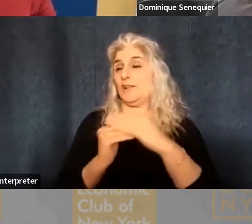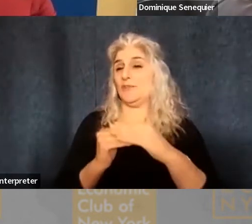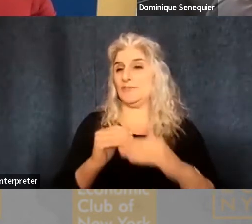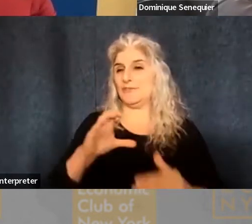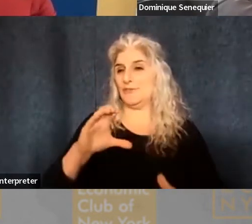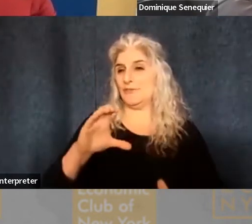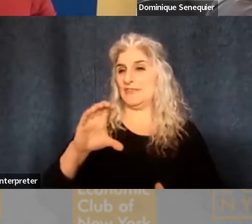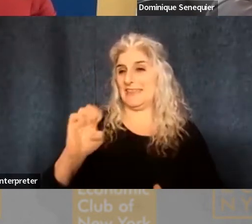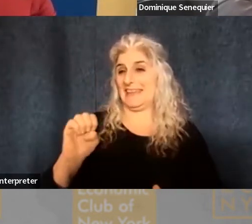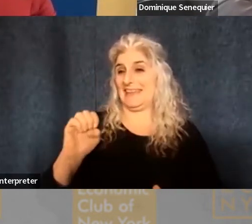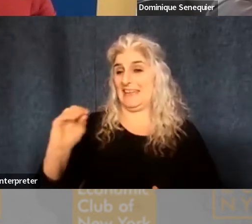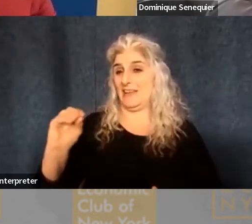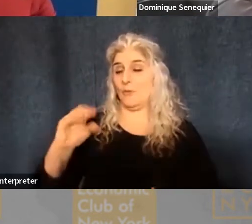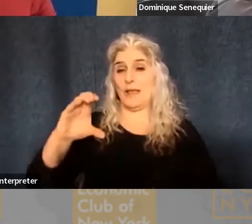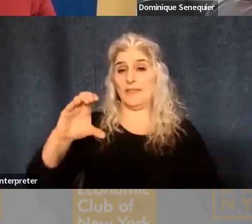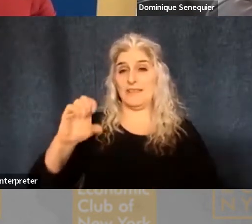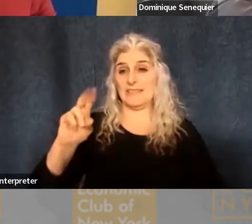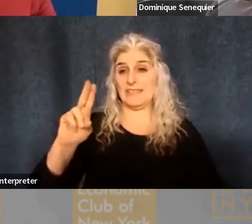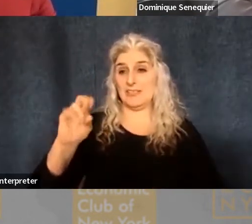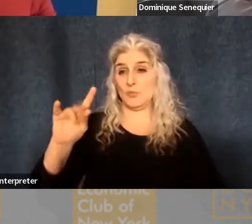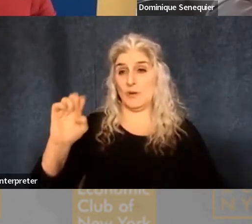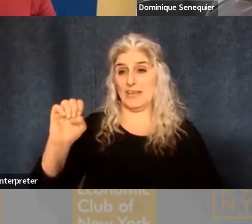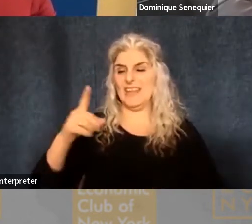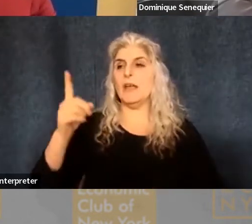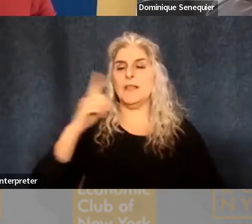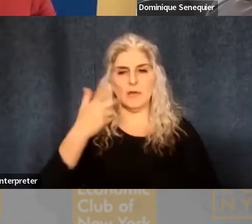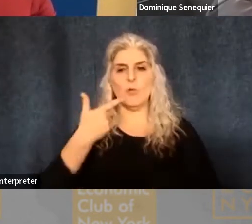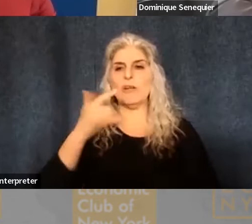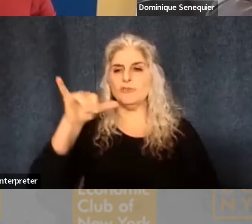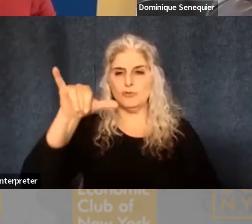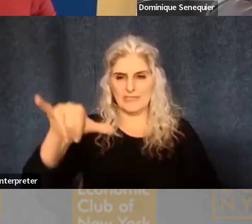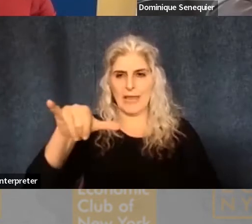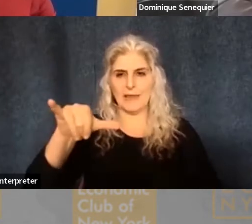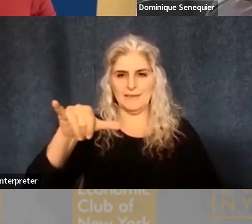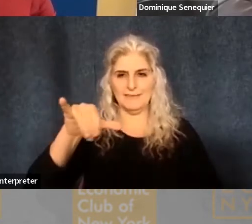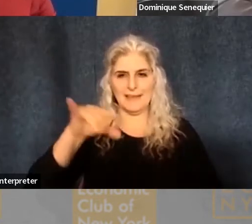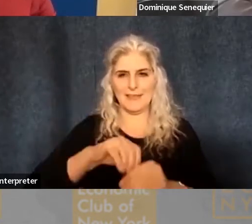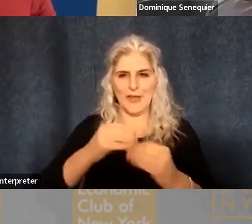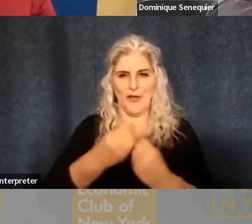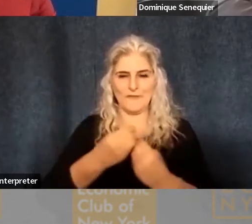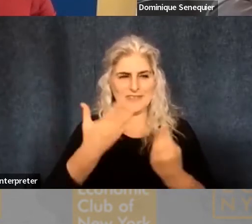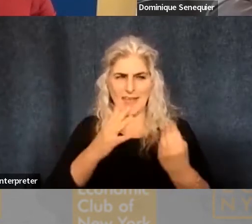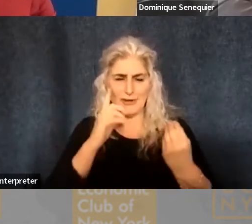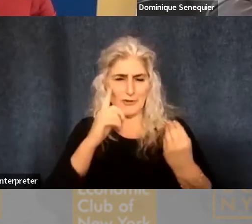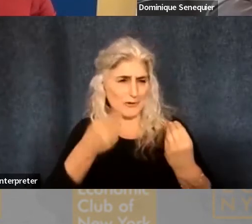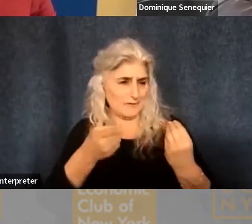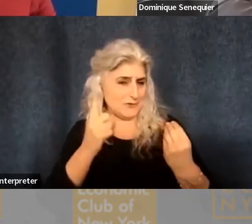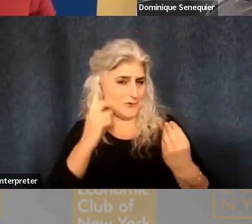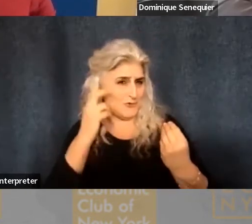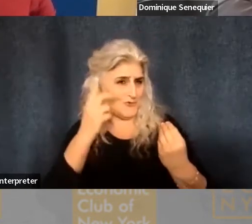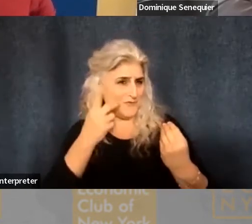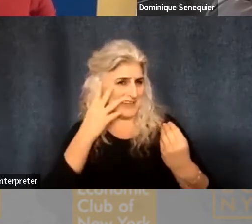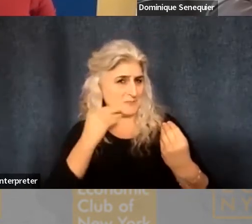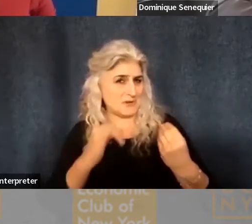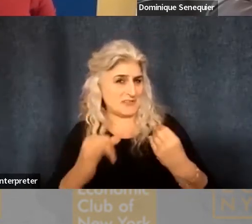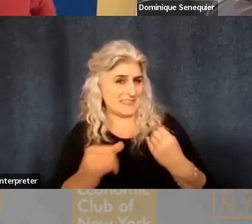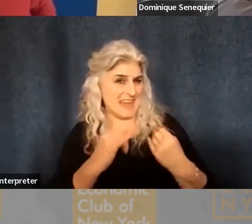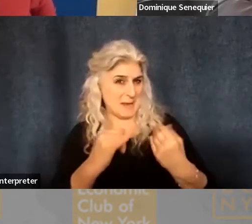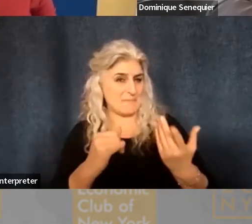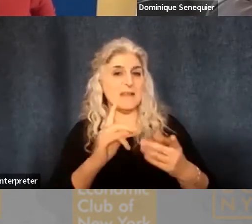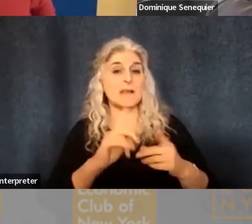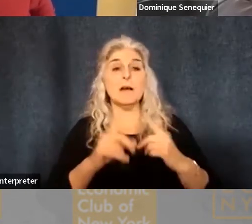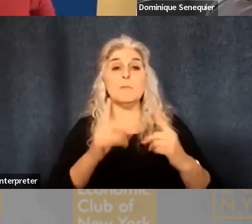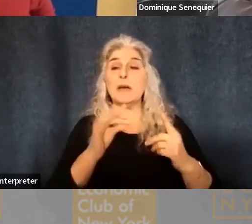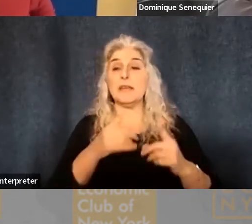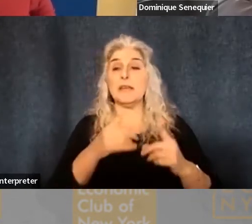the more they still want you there. And I don't know if you're finding that, Rania and Dominique, but if you're going to be